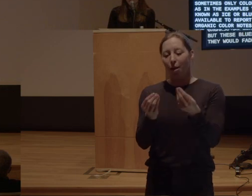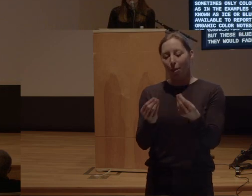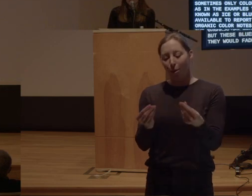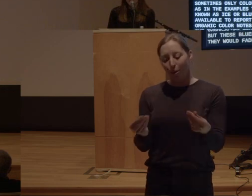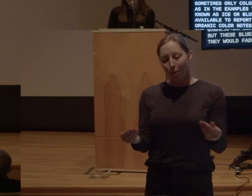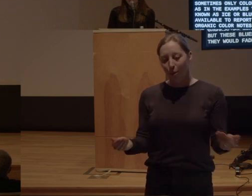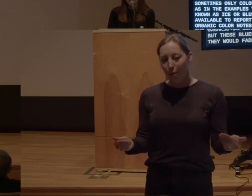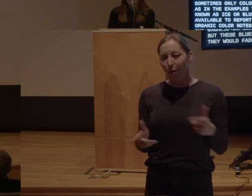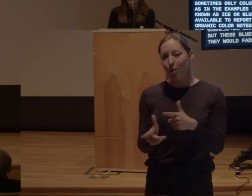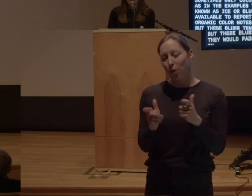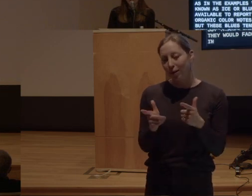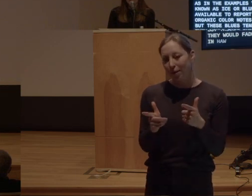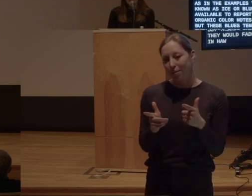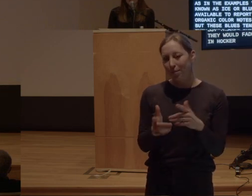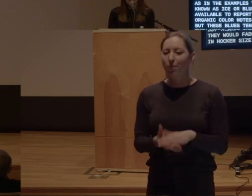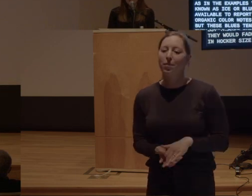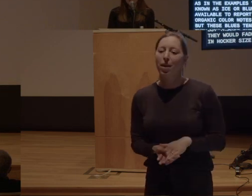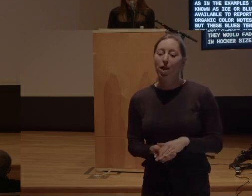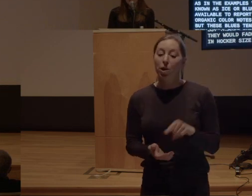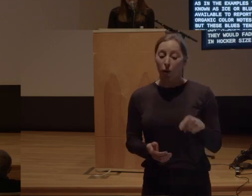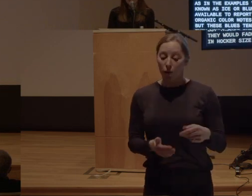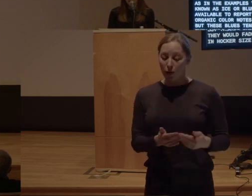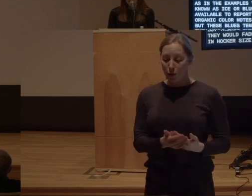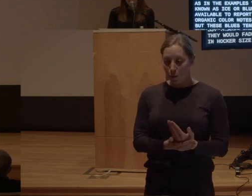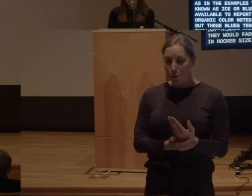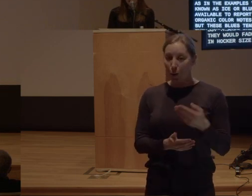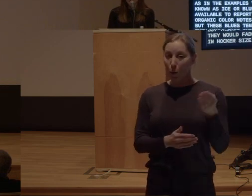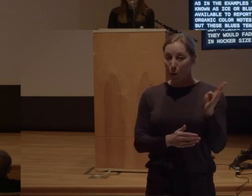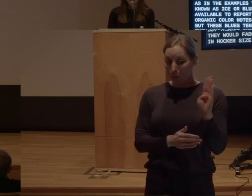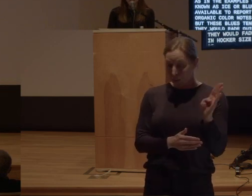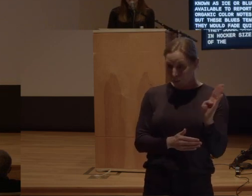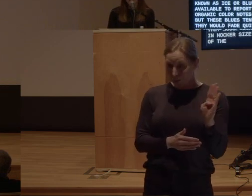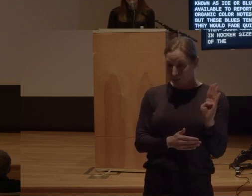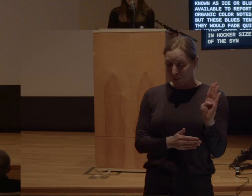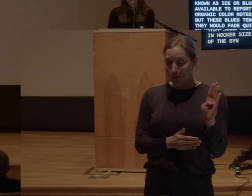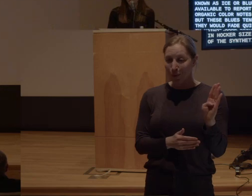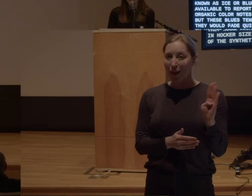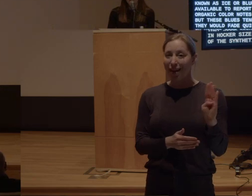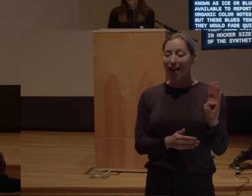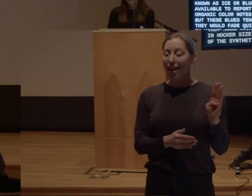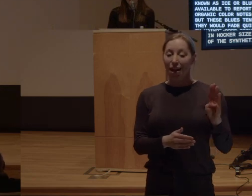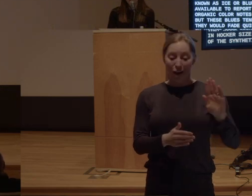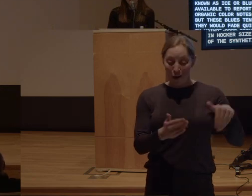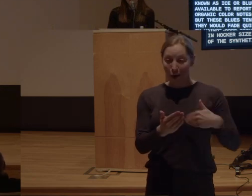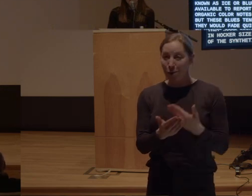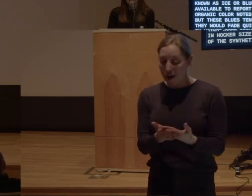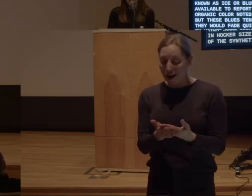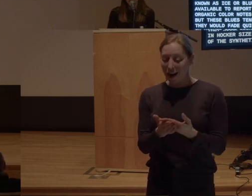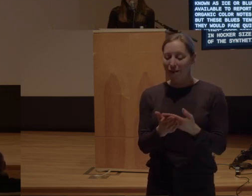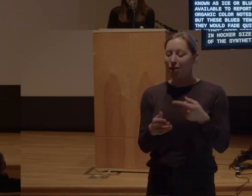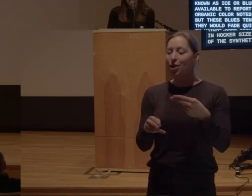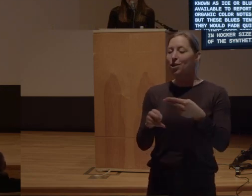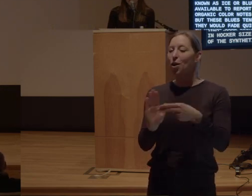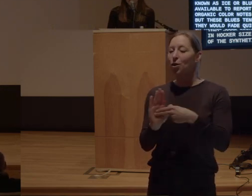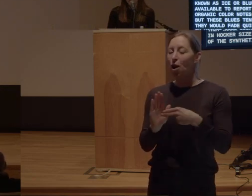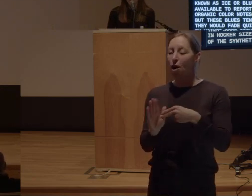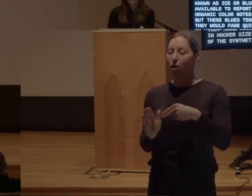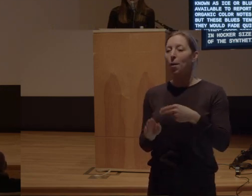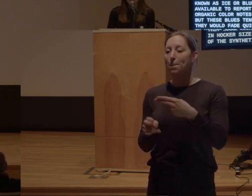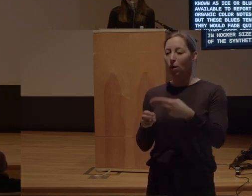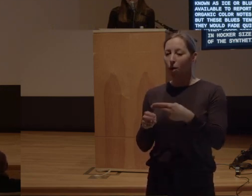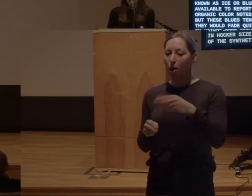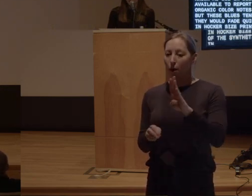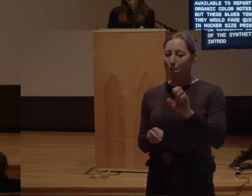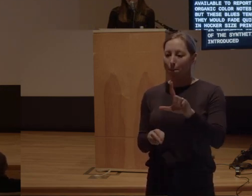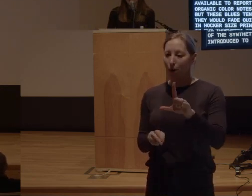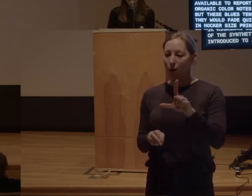of blues in Hokusai's prints is boosted by the arrival of the synthetic pigment Berlin blue. Having been